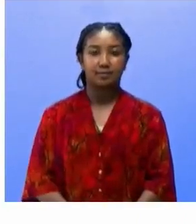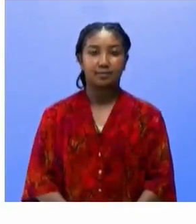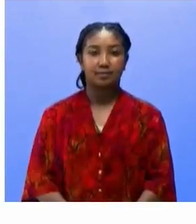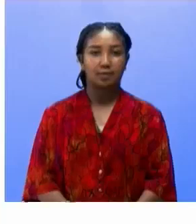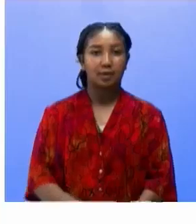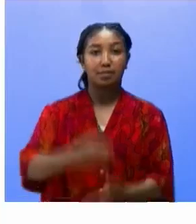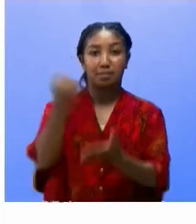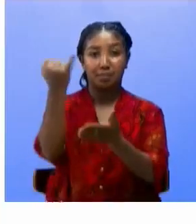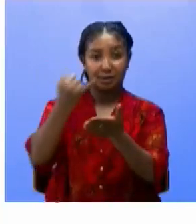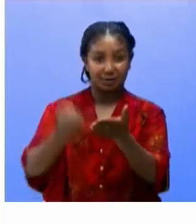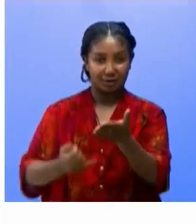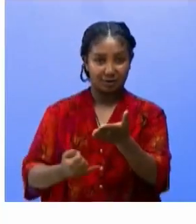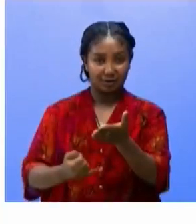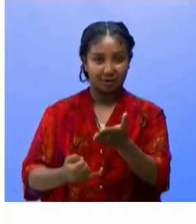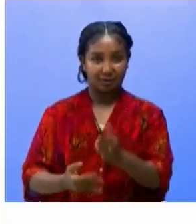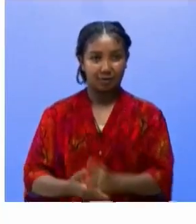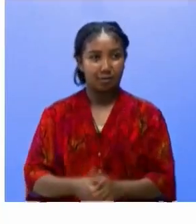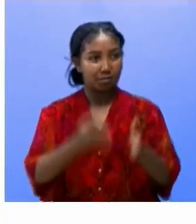in the picture.